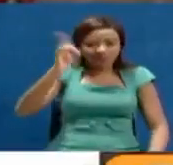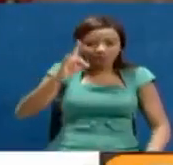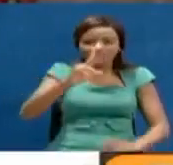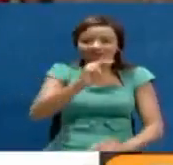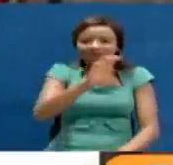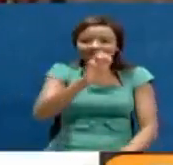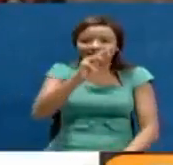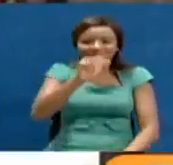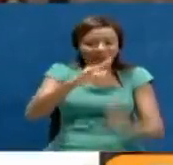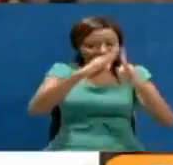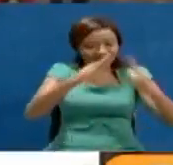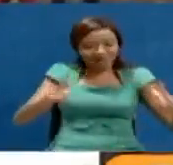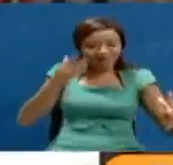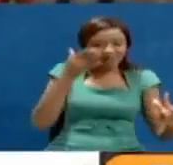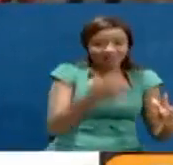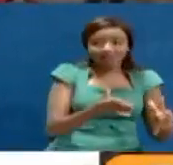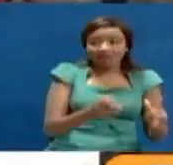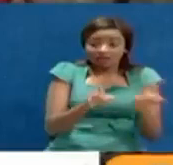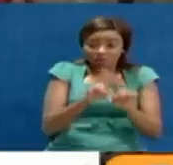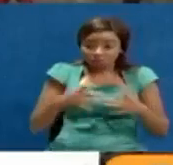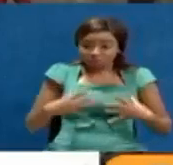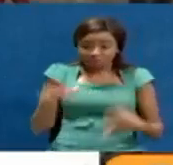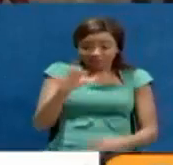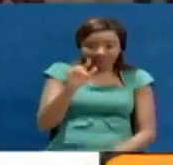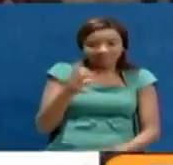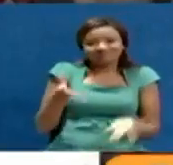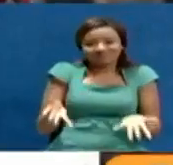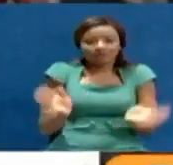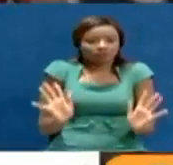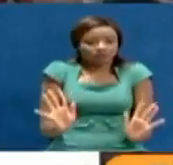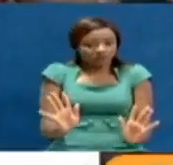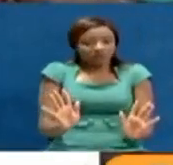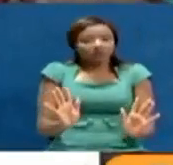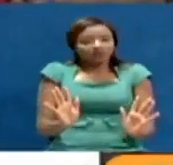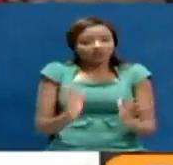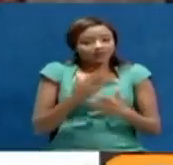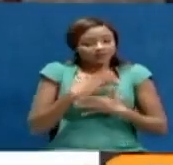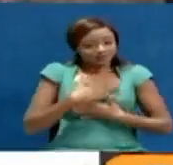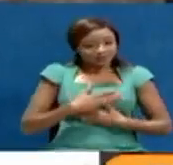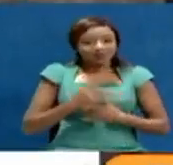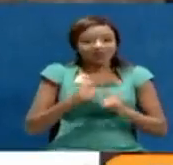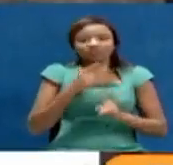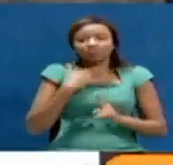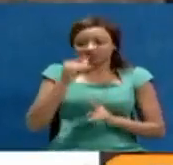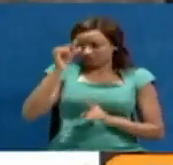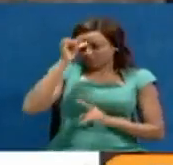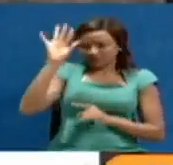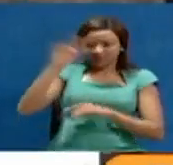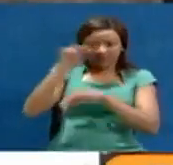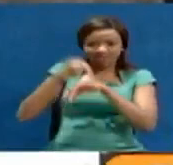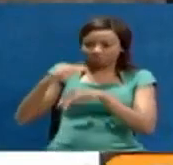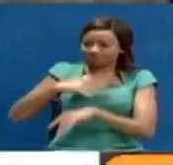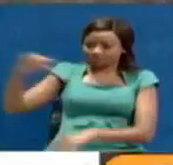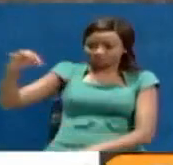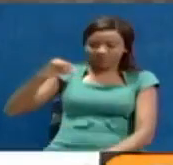More than 800 families have been affected, and now residents of Owino Uhuru here in Mombasa County want the national government to pay the